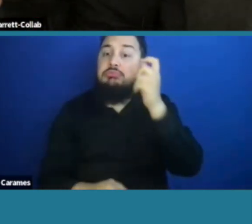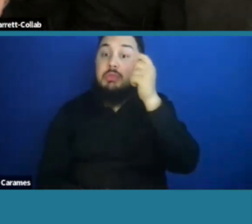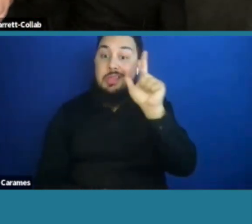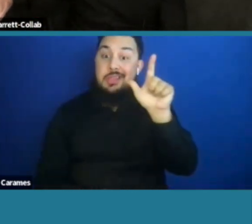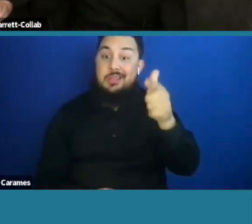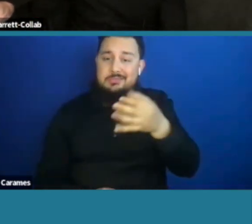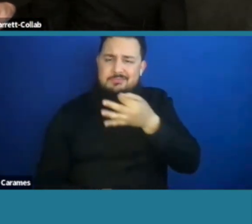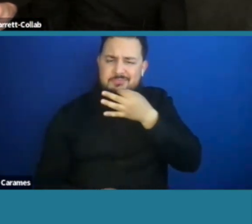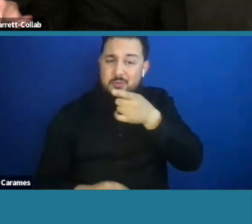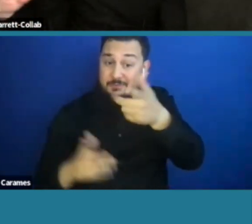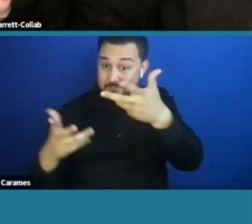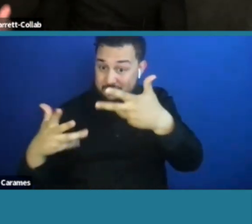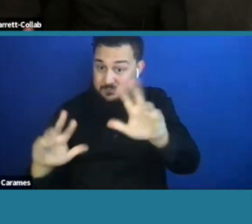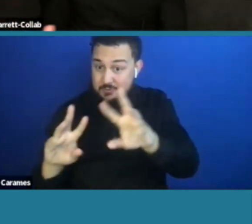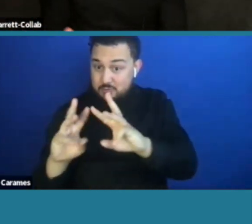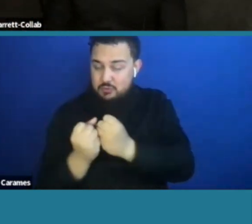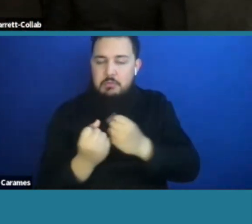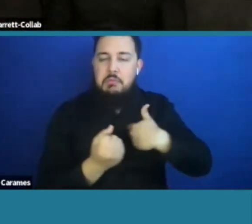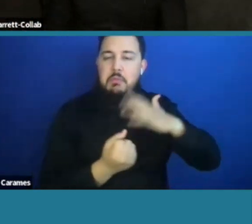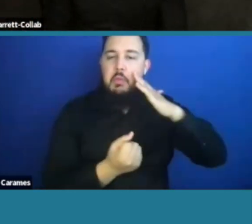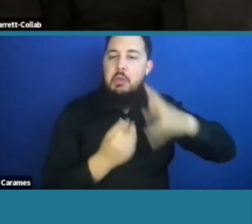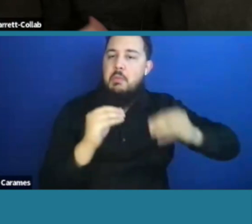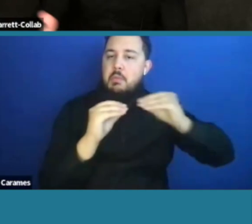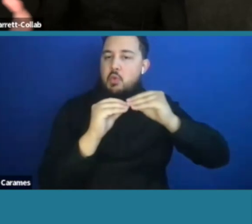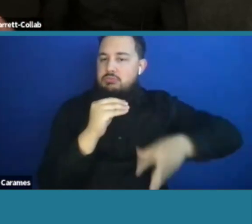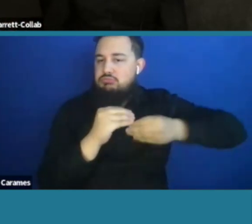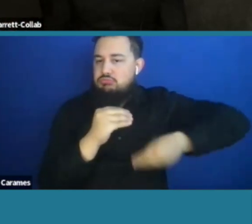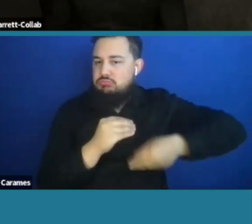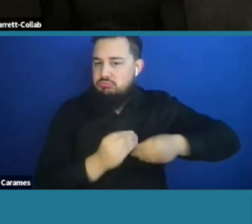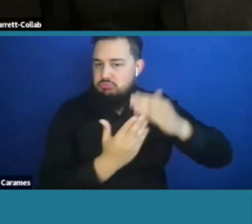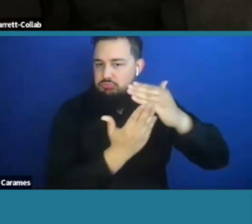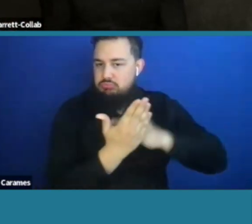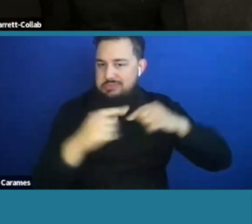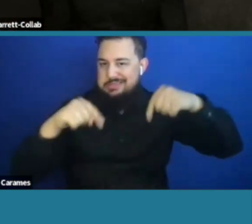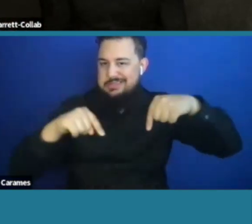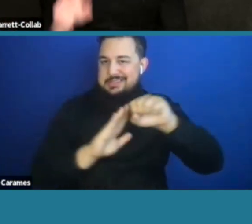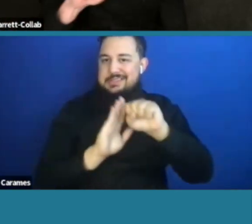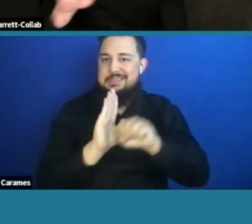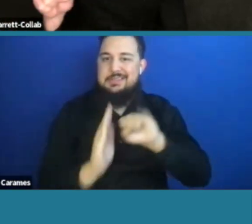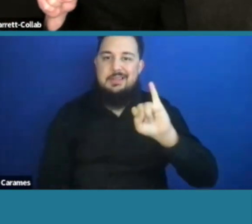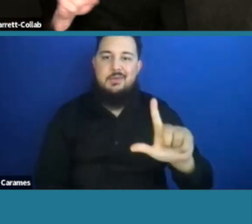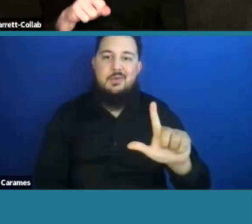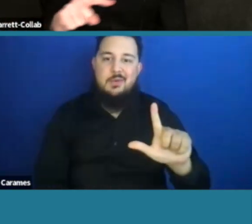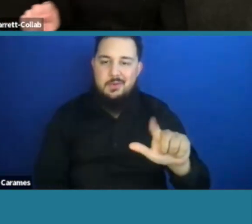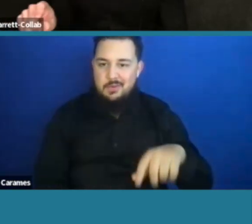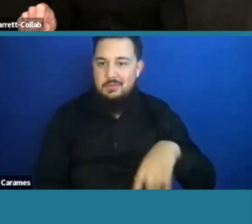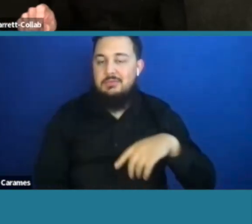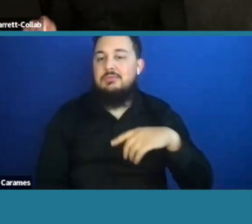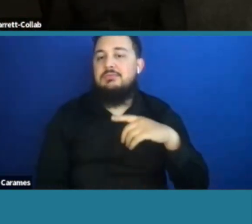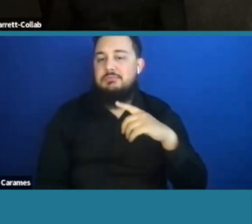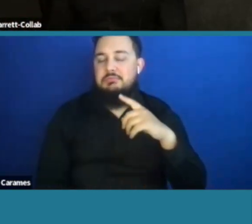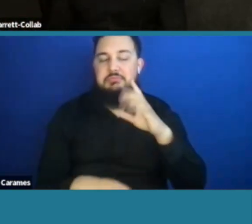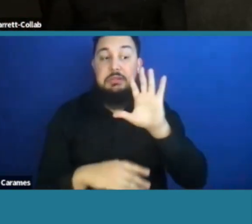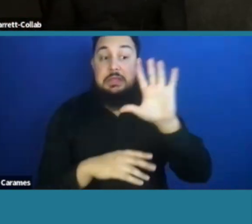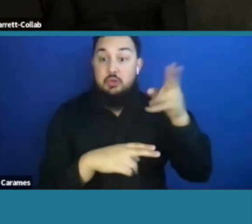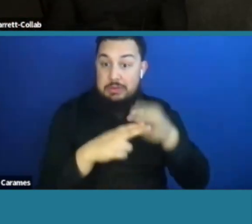additional consultants that we know of in the state of Illinois. So that will have their name as well as